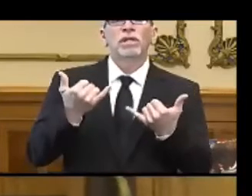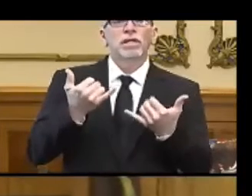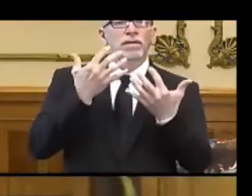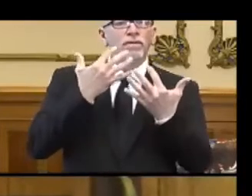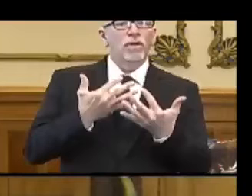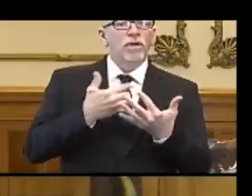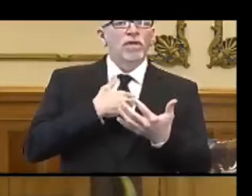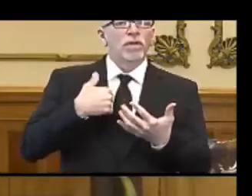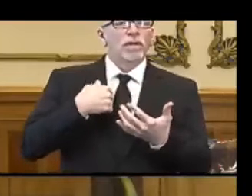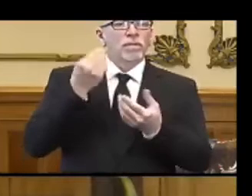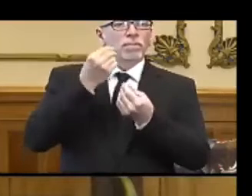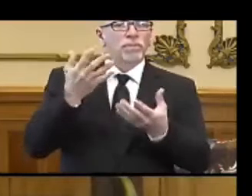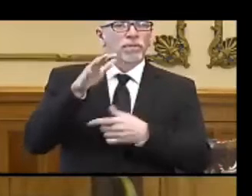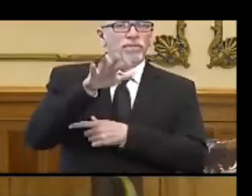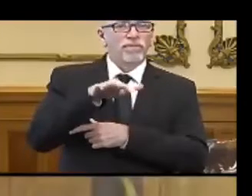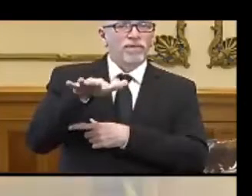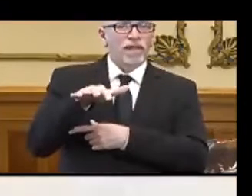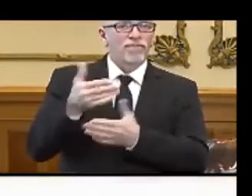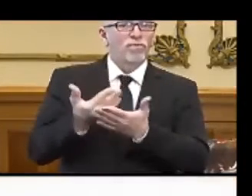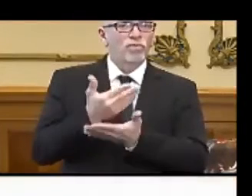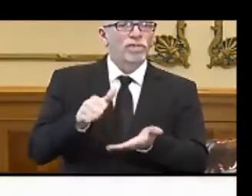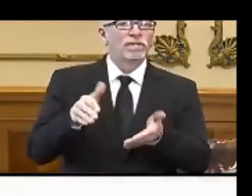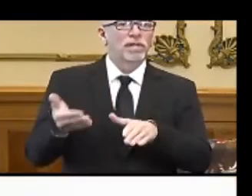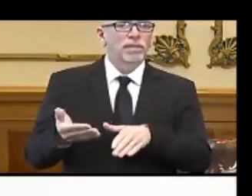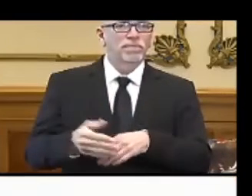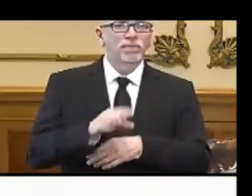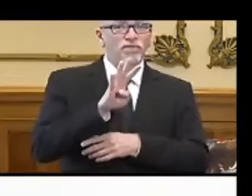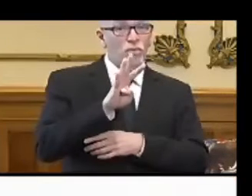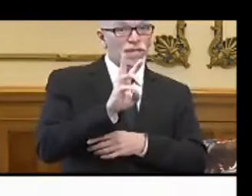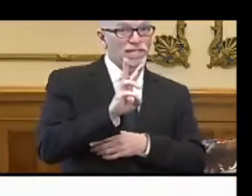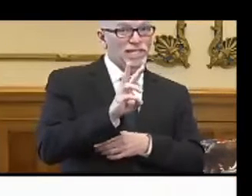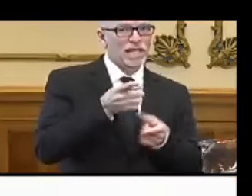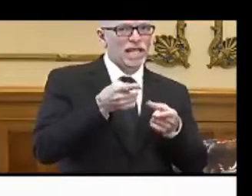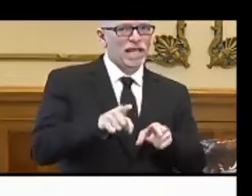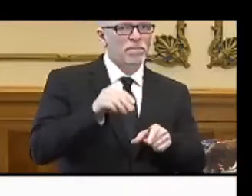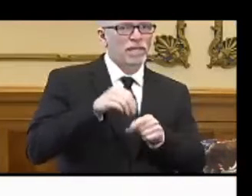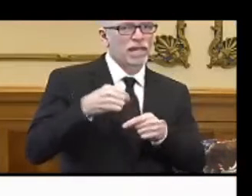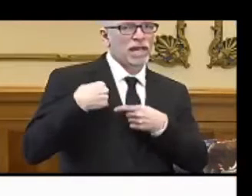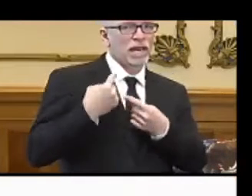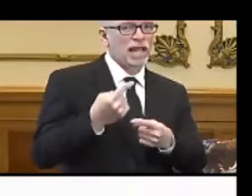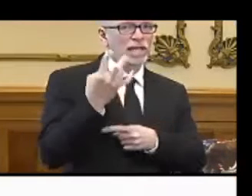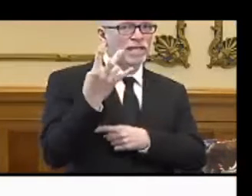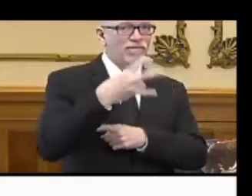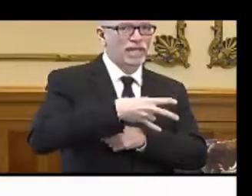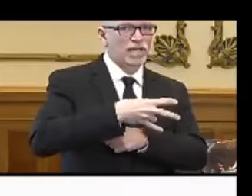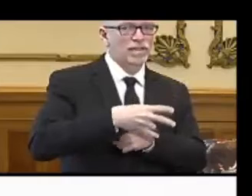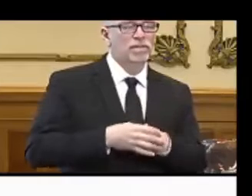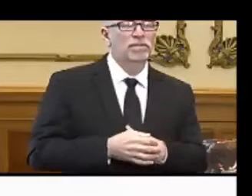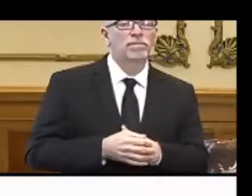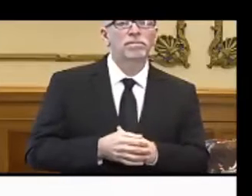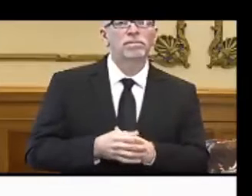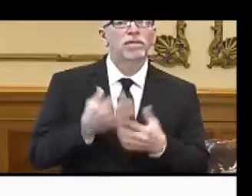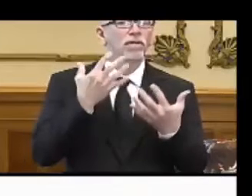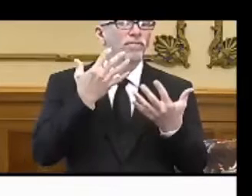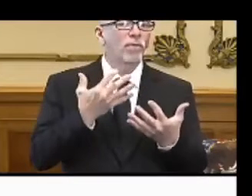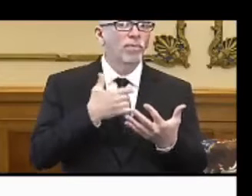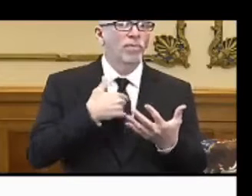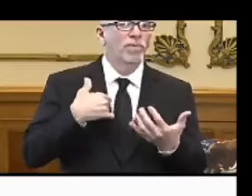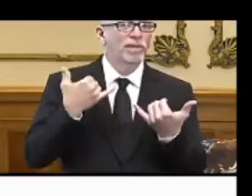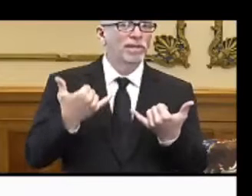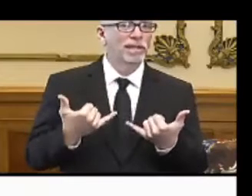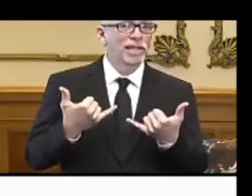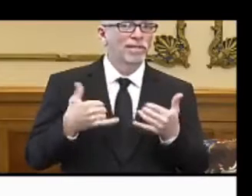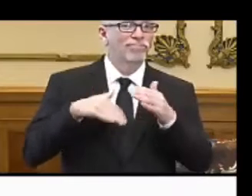unfortunately, we reported 55 new deaths. 46 of them have occurred in the past 7 days. Unfortunately, we've now